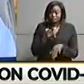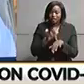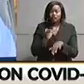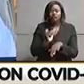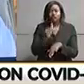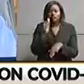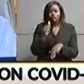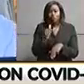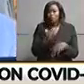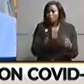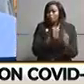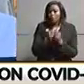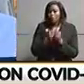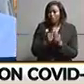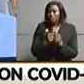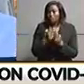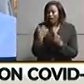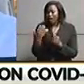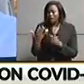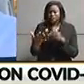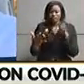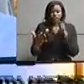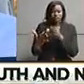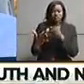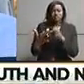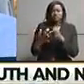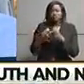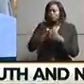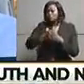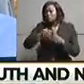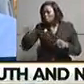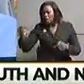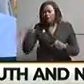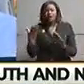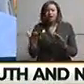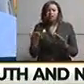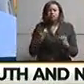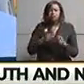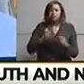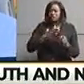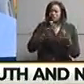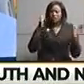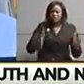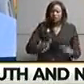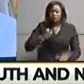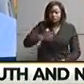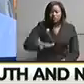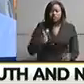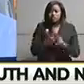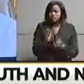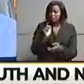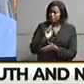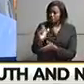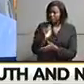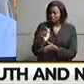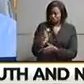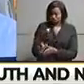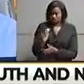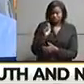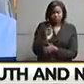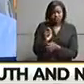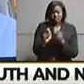with the hand which you are using to open doors, to touch tables, to write. These pens are also